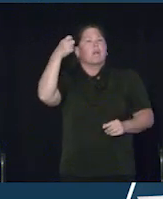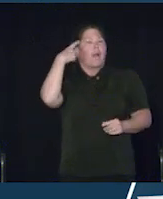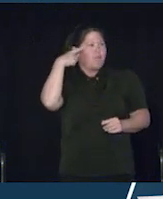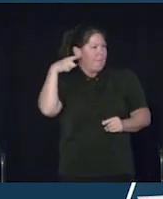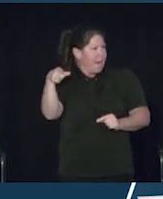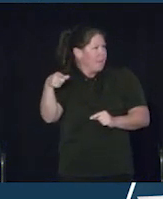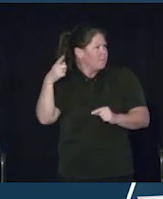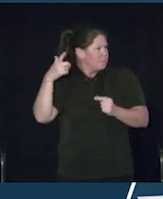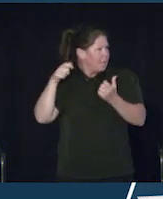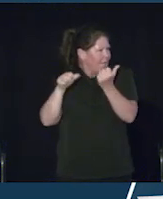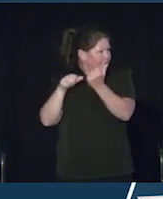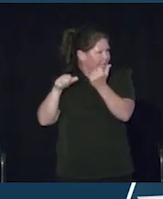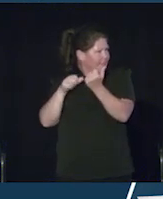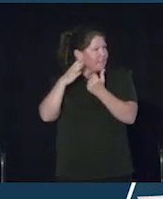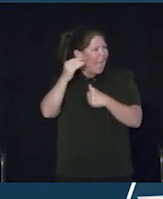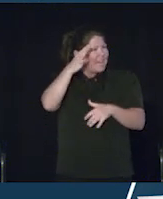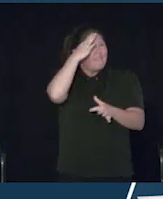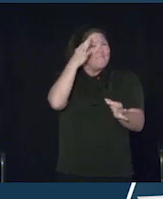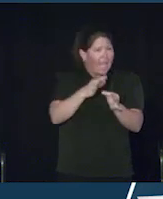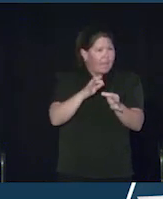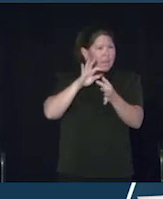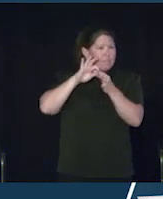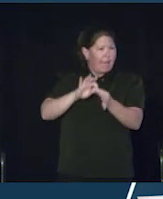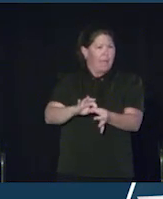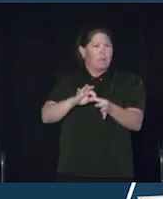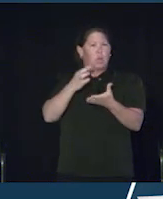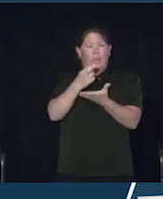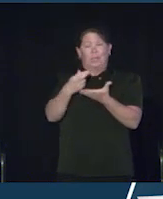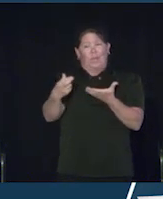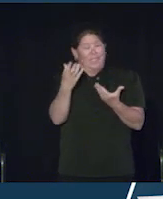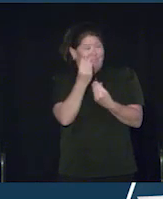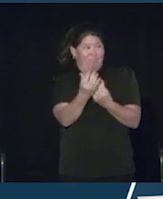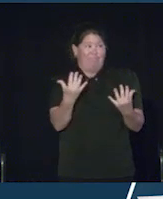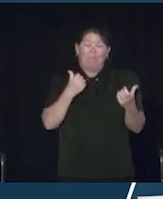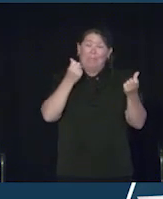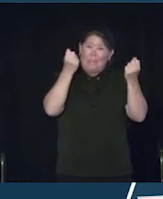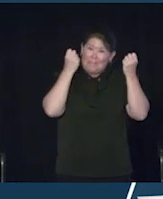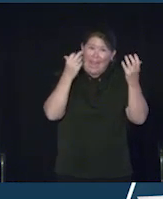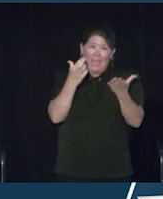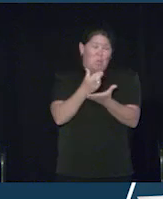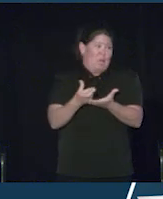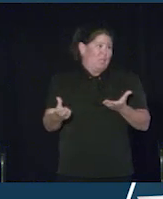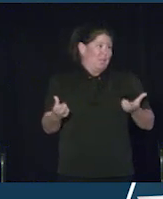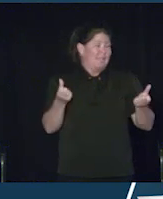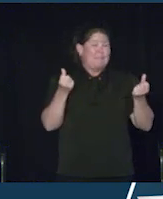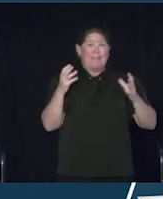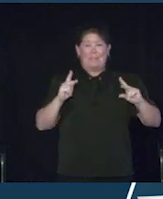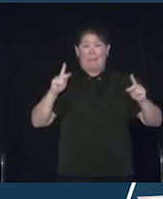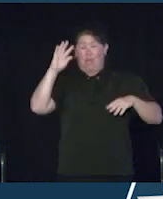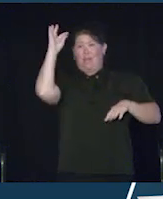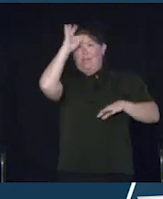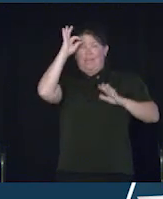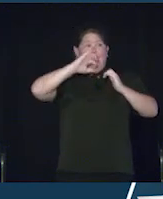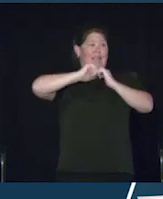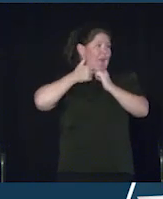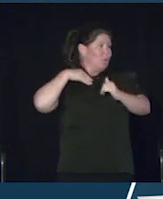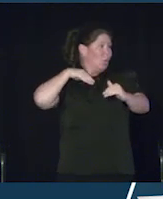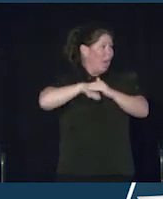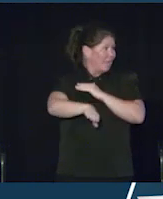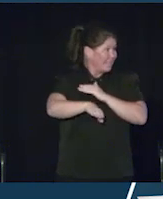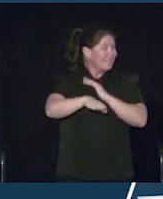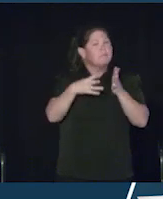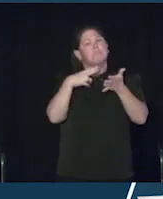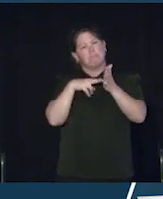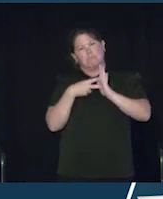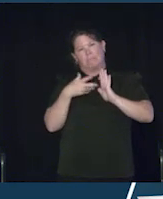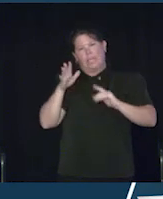the faith-based resources, because throughout the state there's a whole lot of resources that some people just have no idea how to get access to, and so the navigators help to